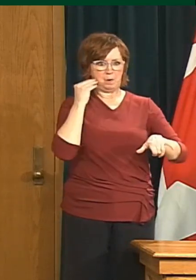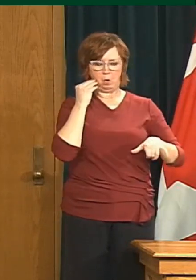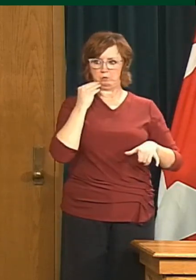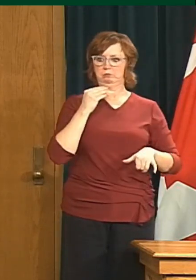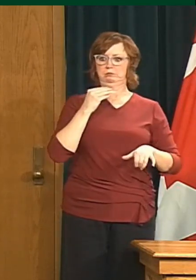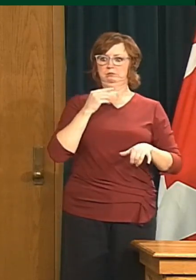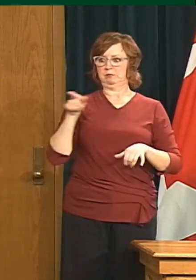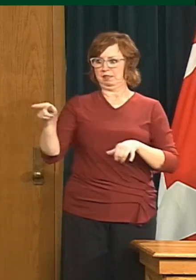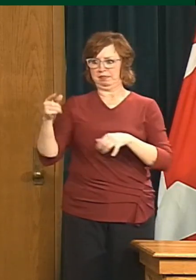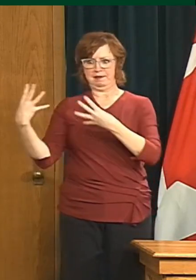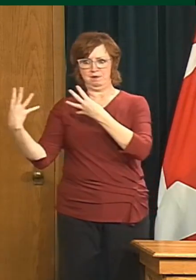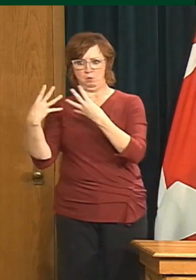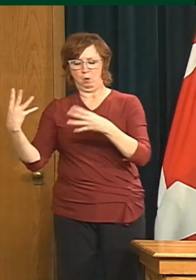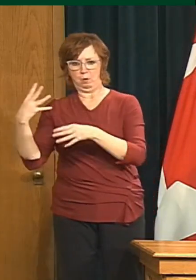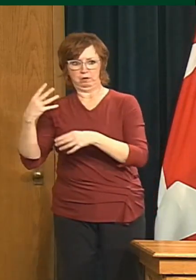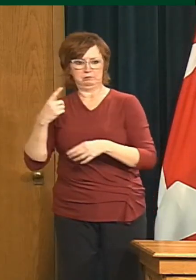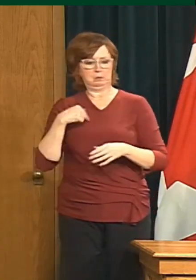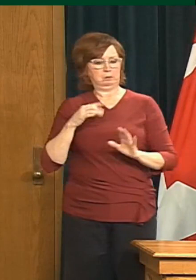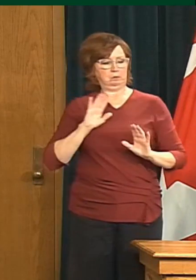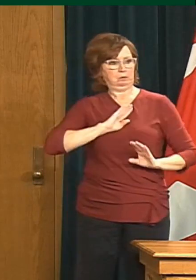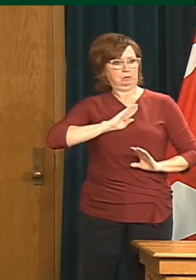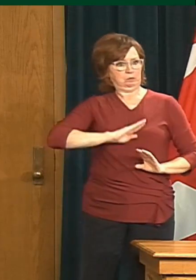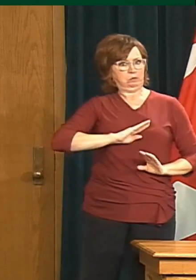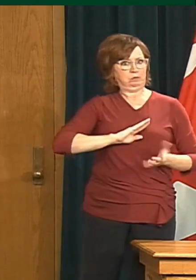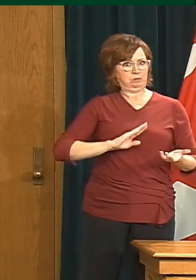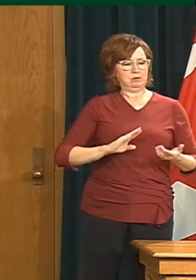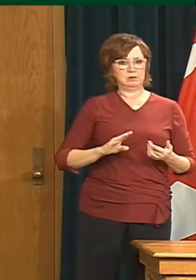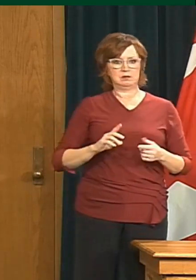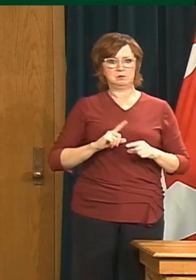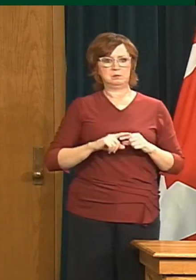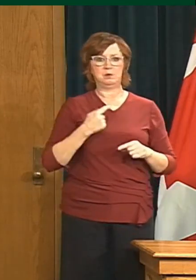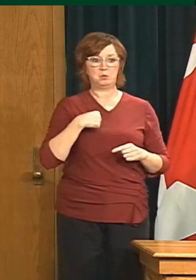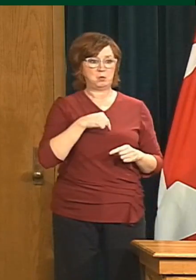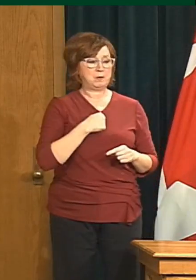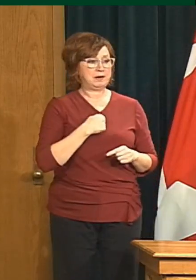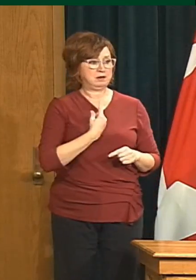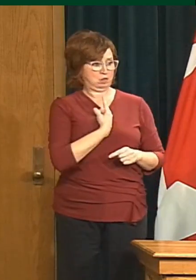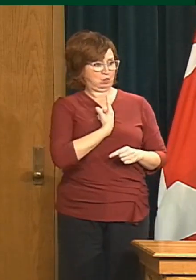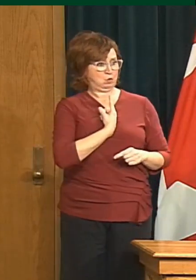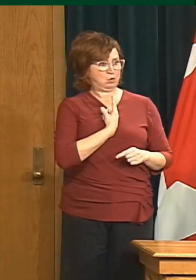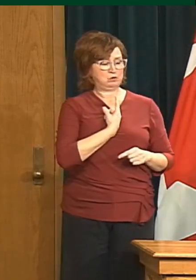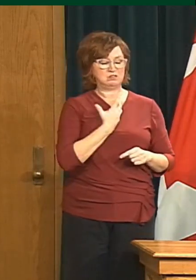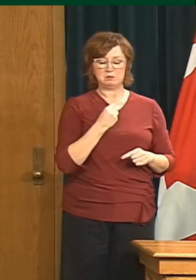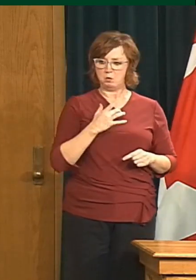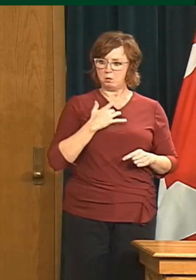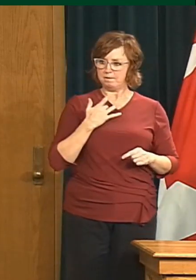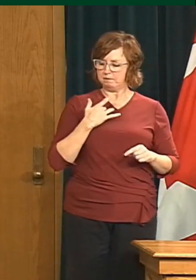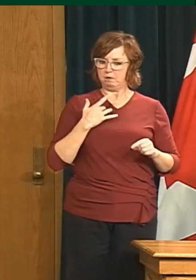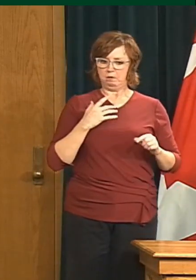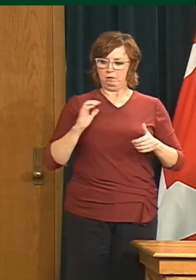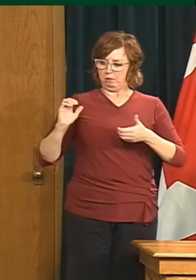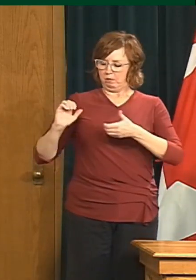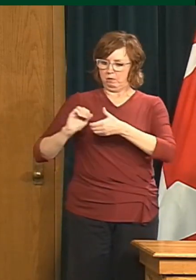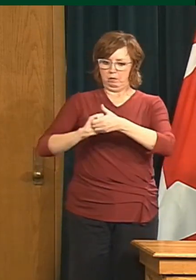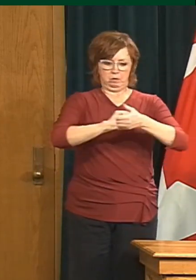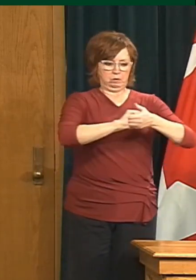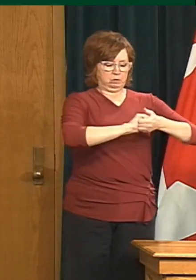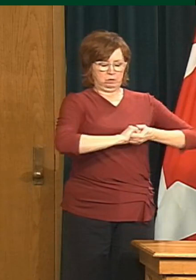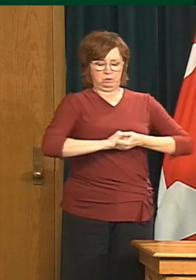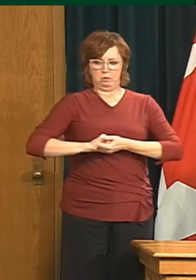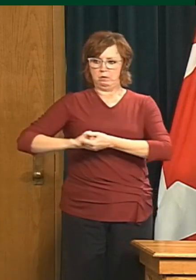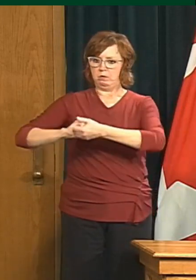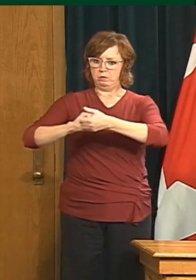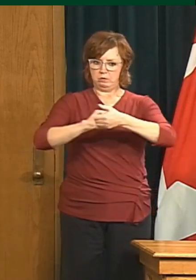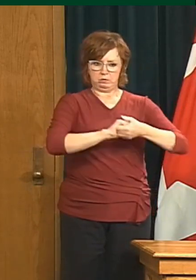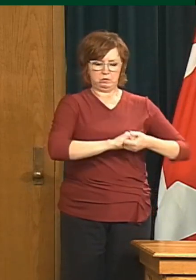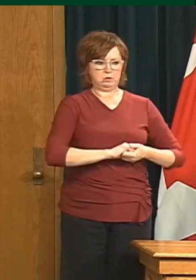province of Saskatchewan. We are facing this as 10 provinces and 3 territories collectively as a nation. We are working together with weekly calls